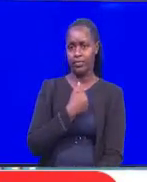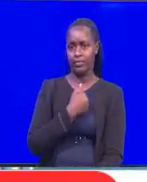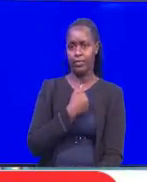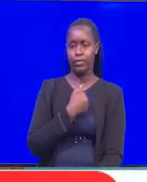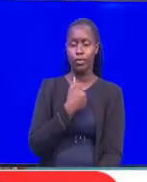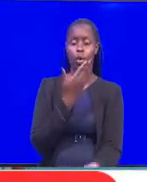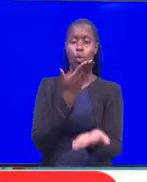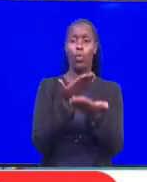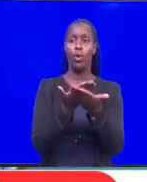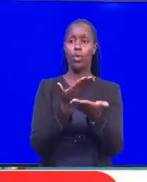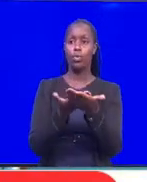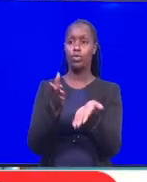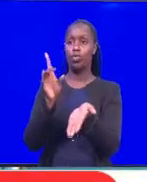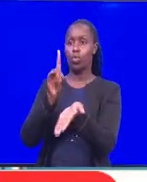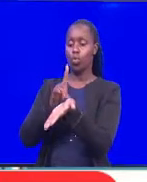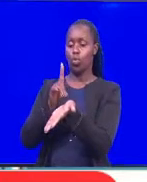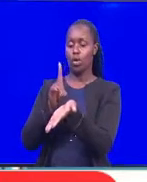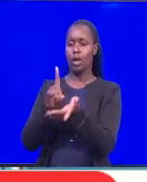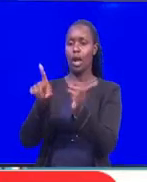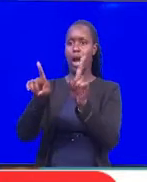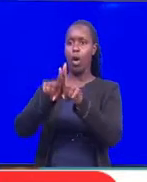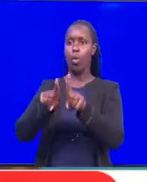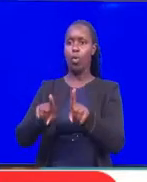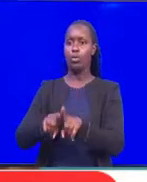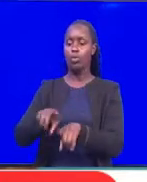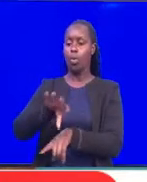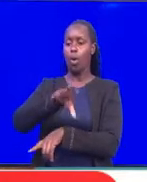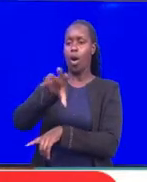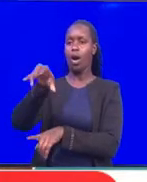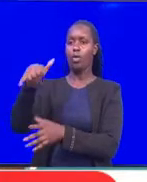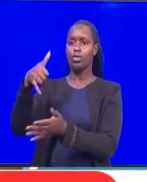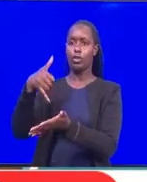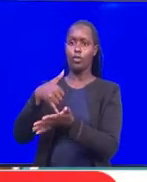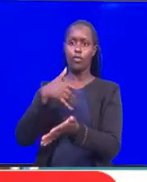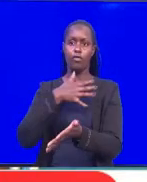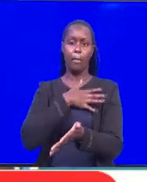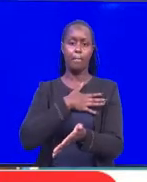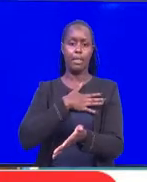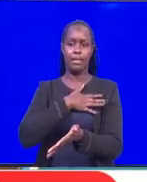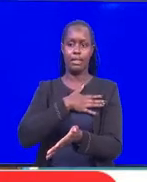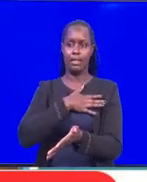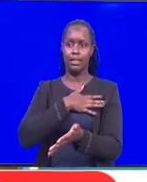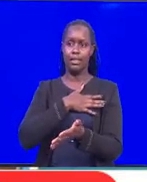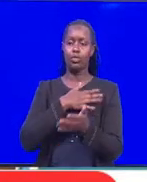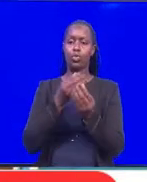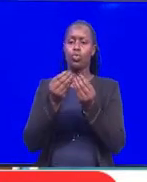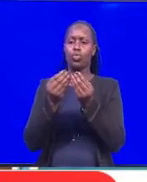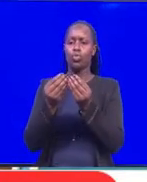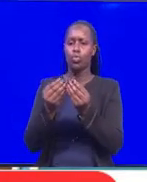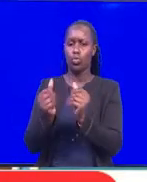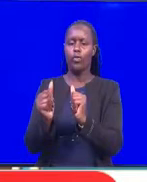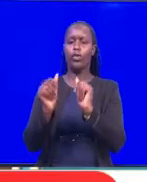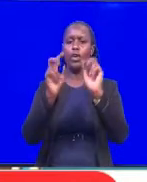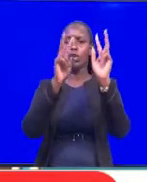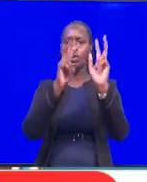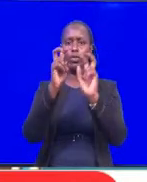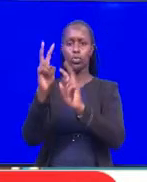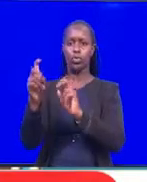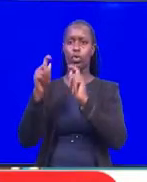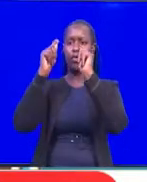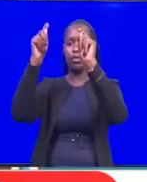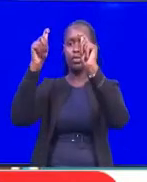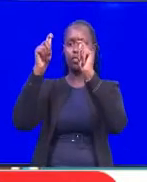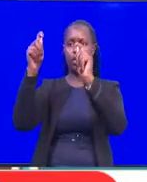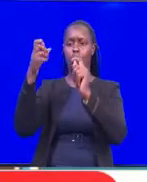serikali, wizara, county husika, ziweze kuangazia maswala ya huu mgomo na ziweze kukomesha